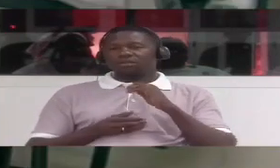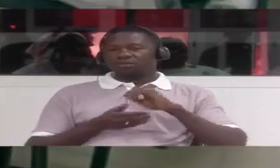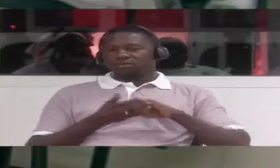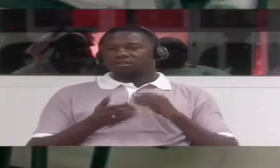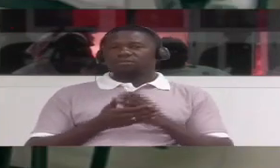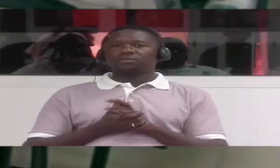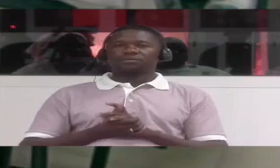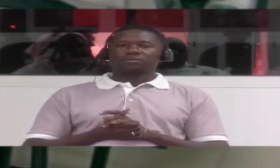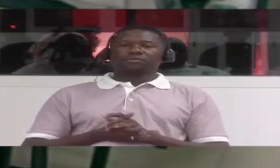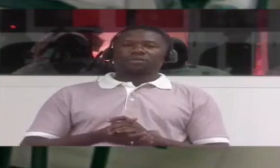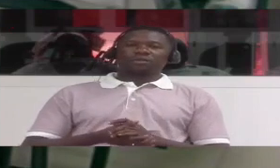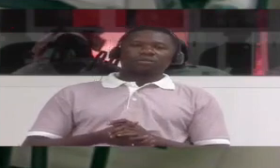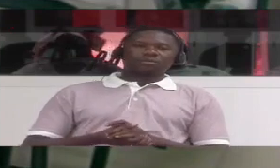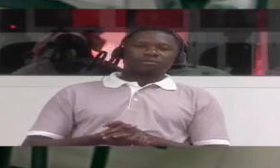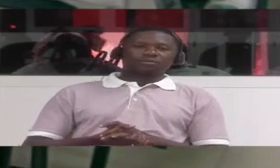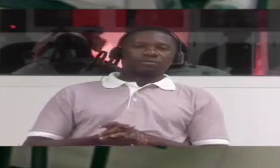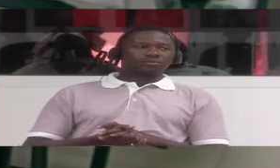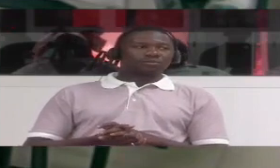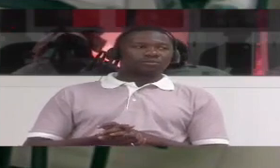Mr. Chair,